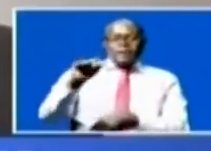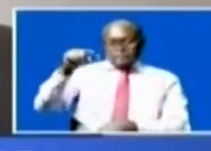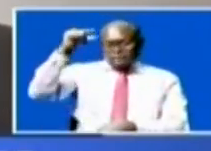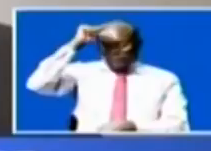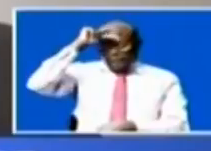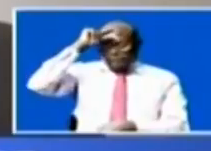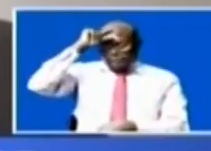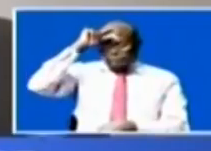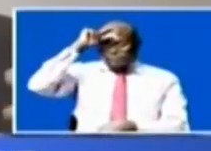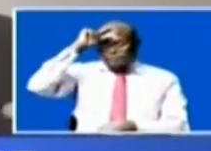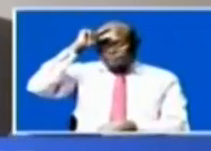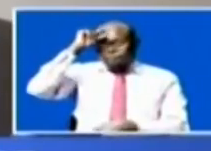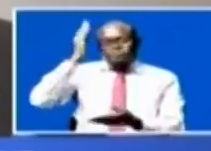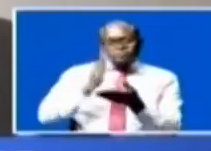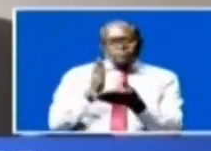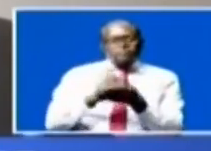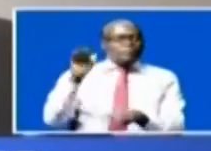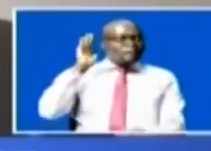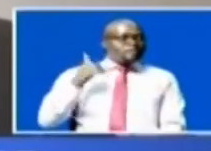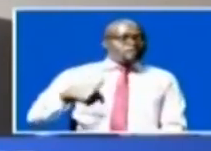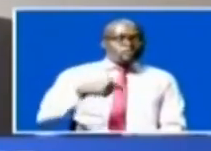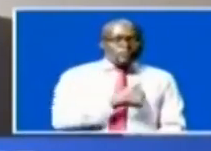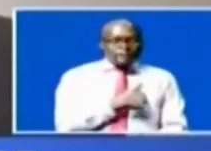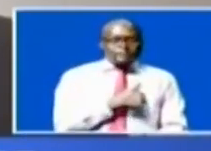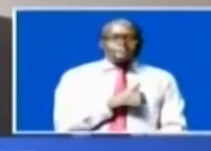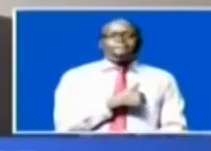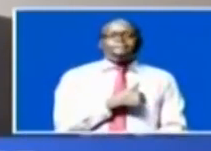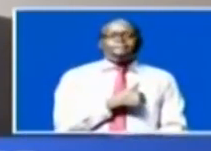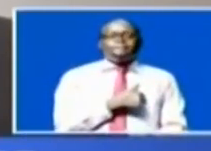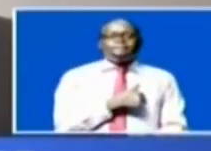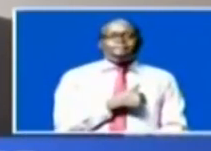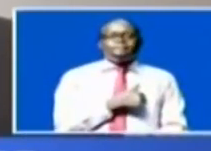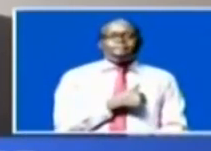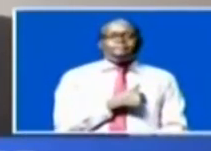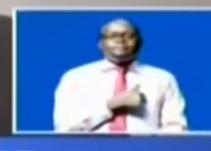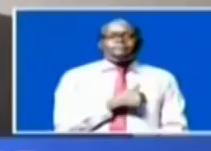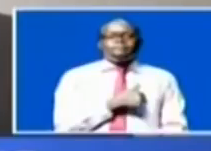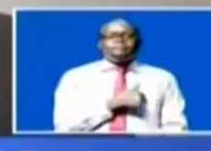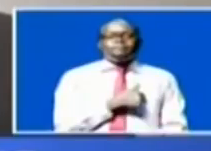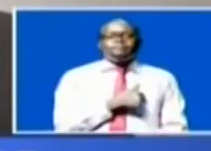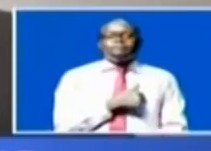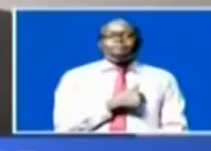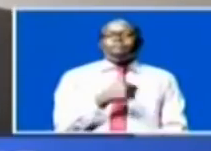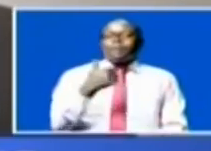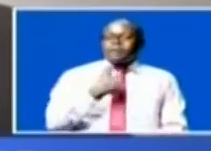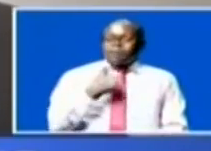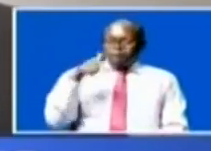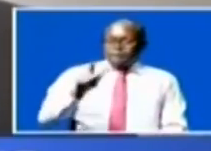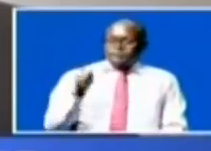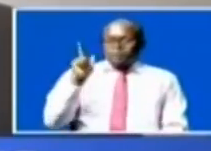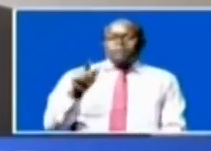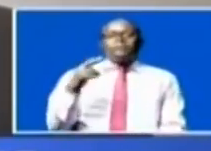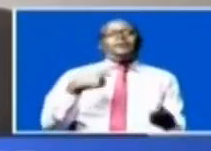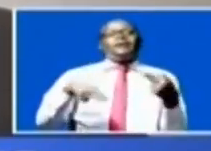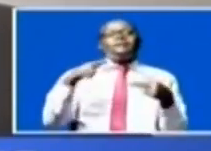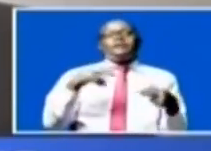government to really listen to us and really have this law reversed.